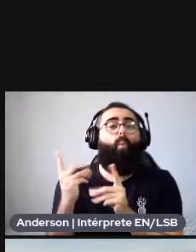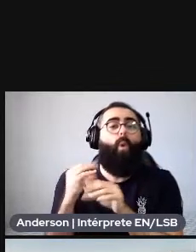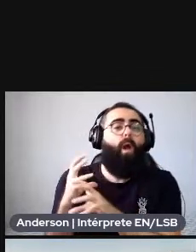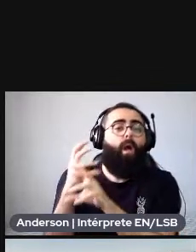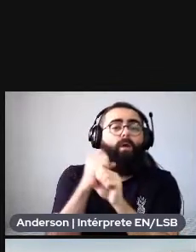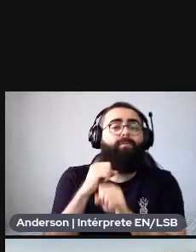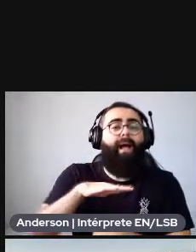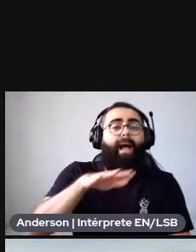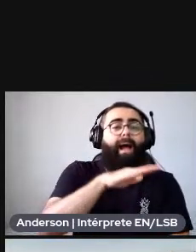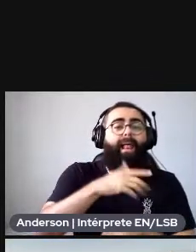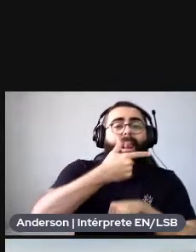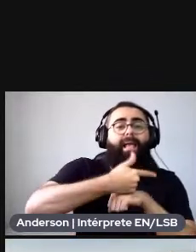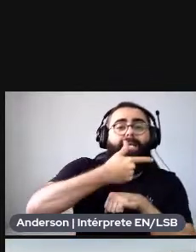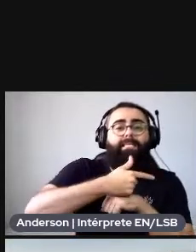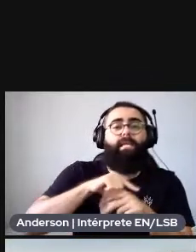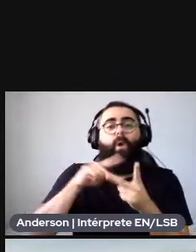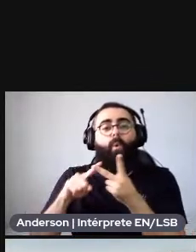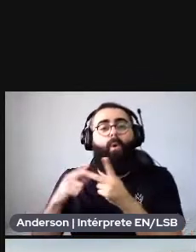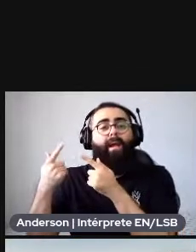grammaticalization,